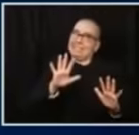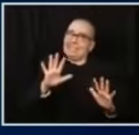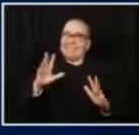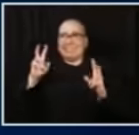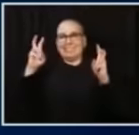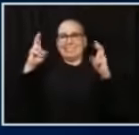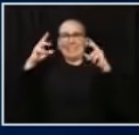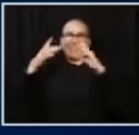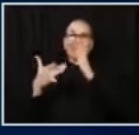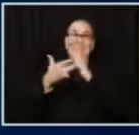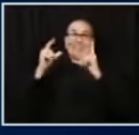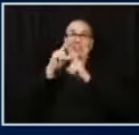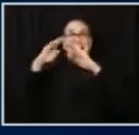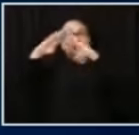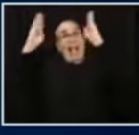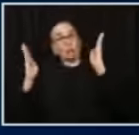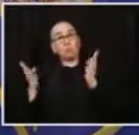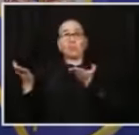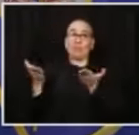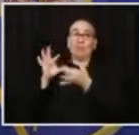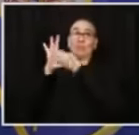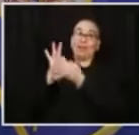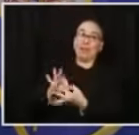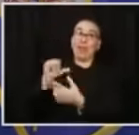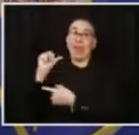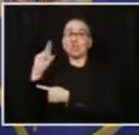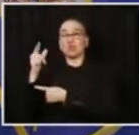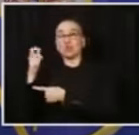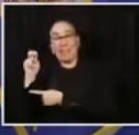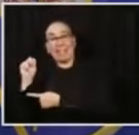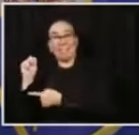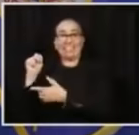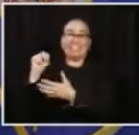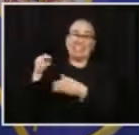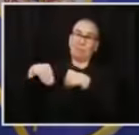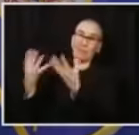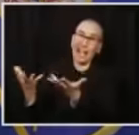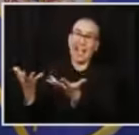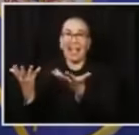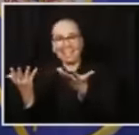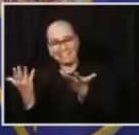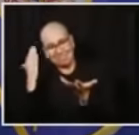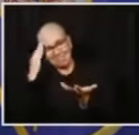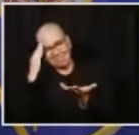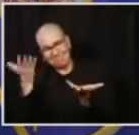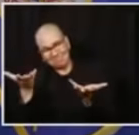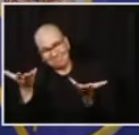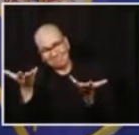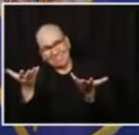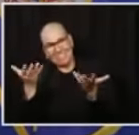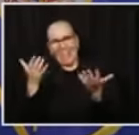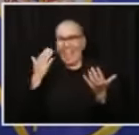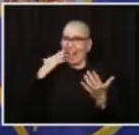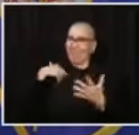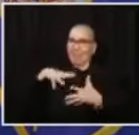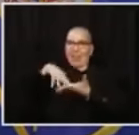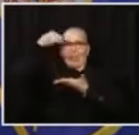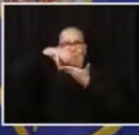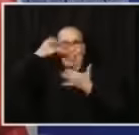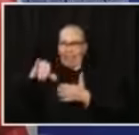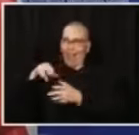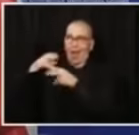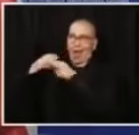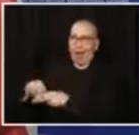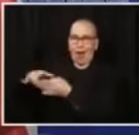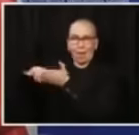care provider. We've learned a lot in the process of making these determinations. And then finally,